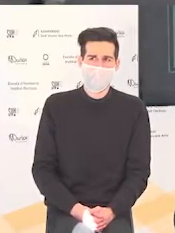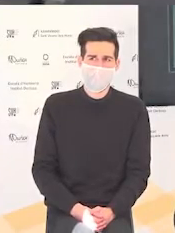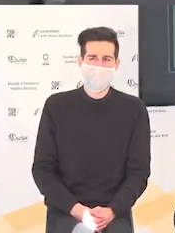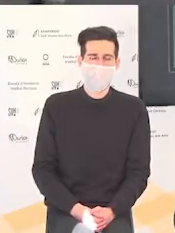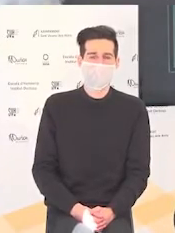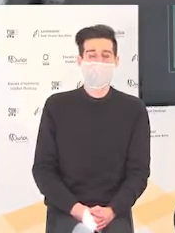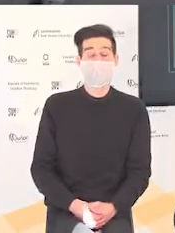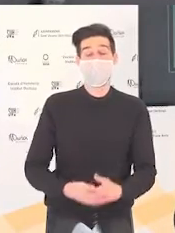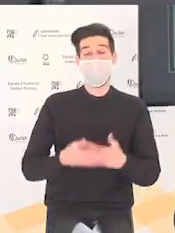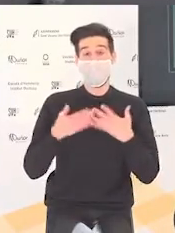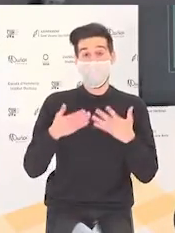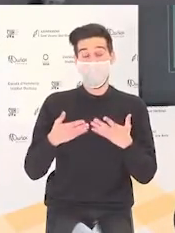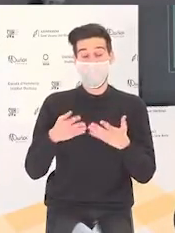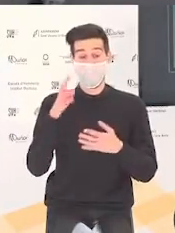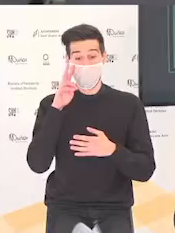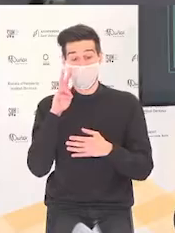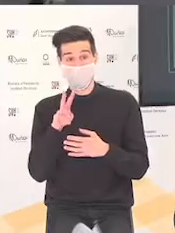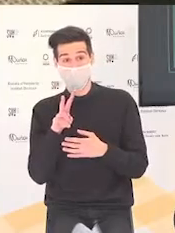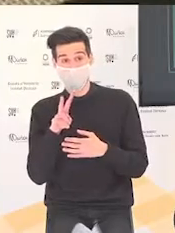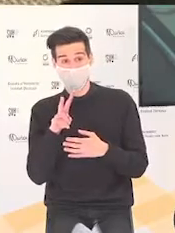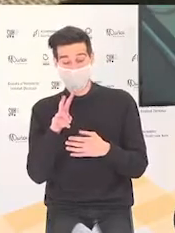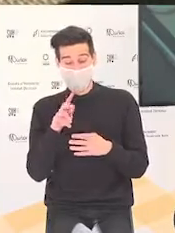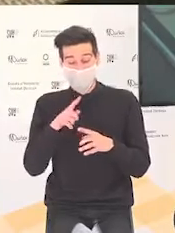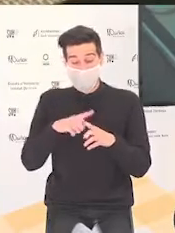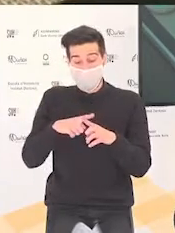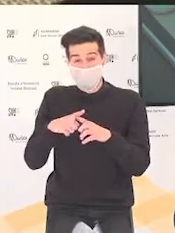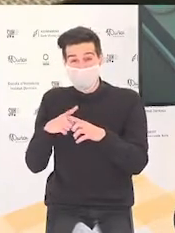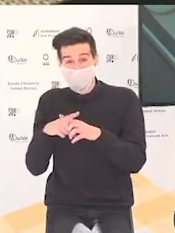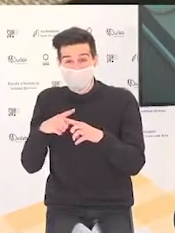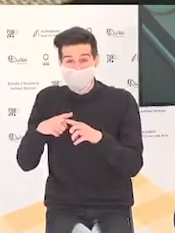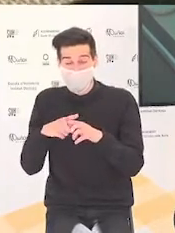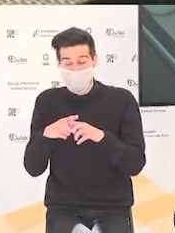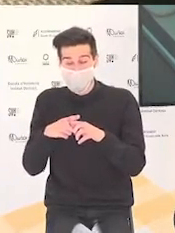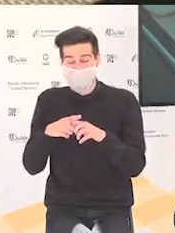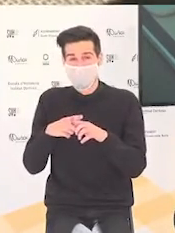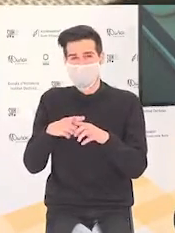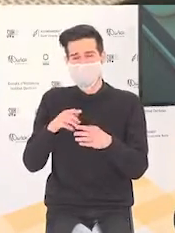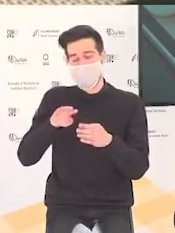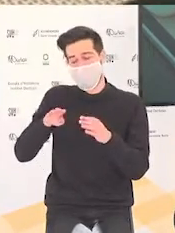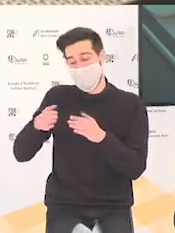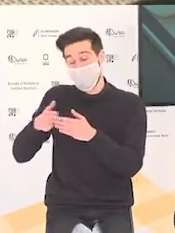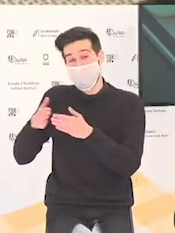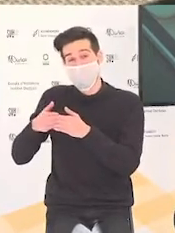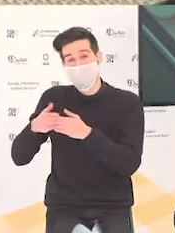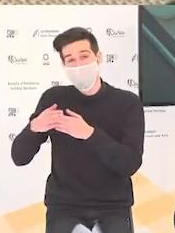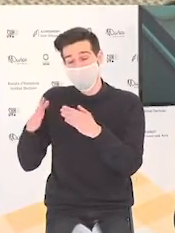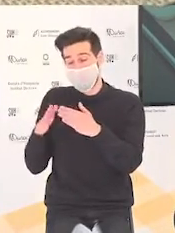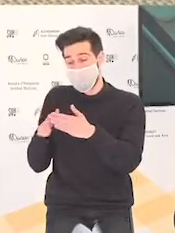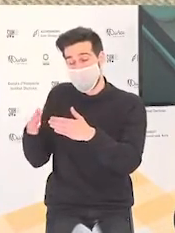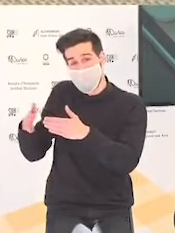oven. Ahora se aprecian unas pequeñas marcas en los extremos, pero luego cuando lo saquemos del horno no se verán.